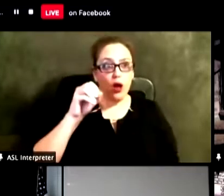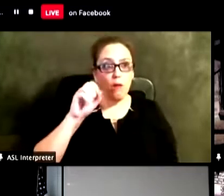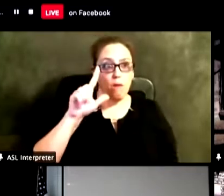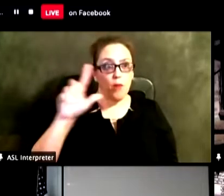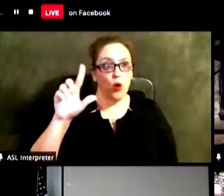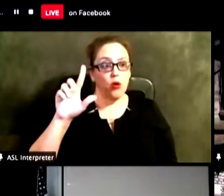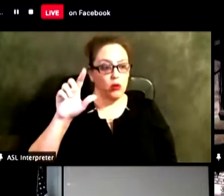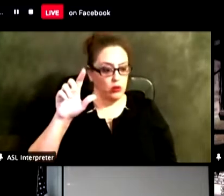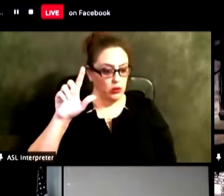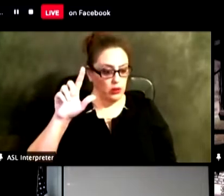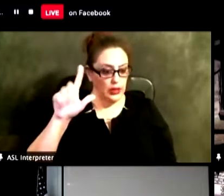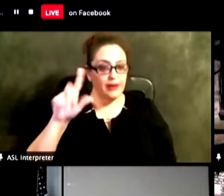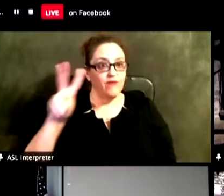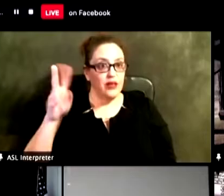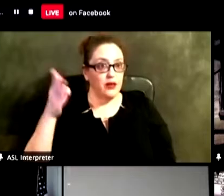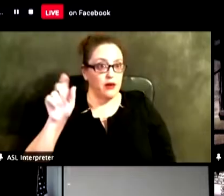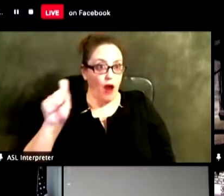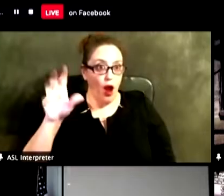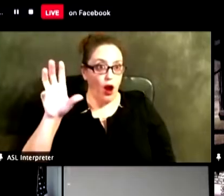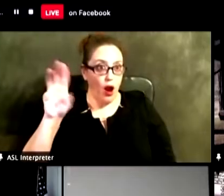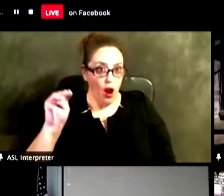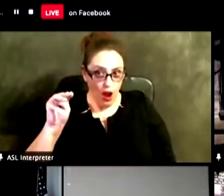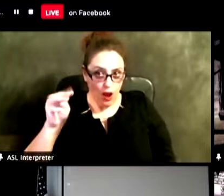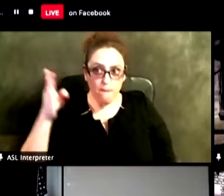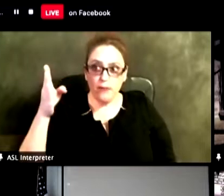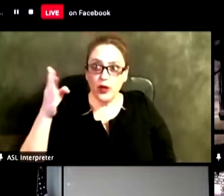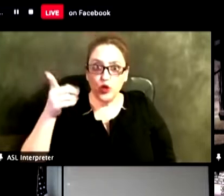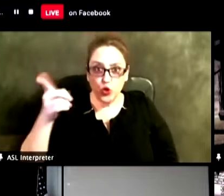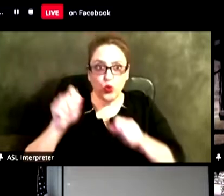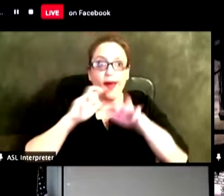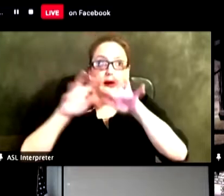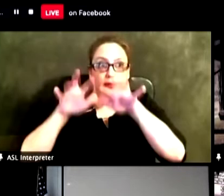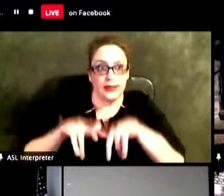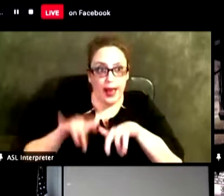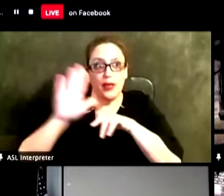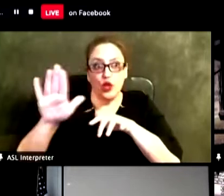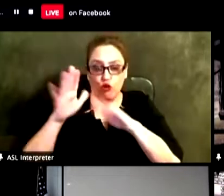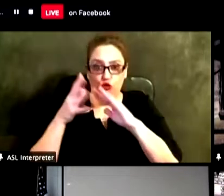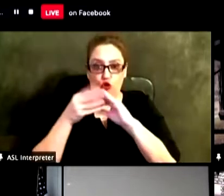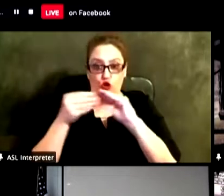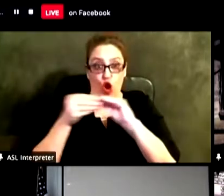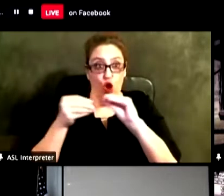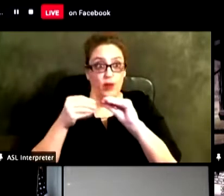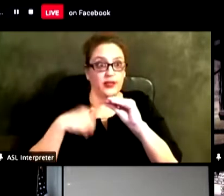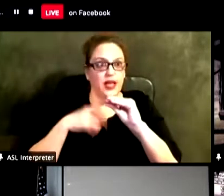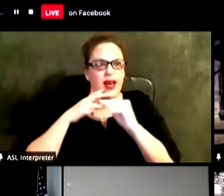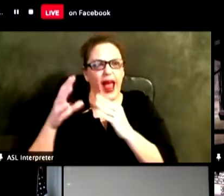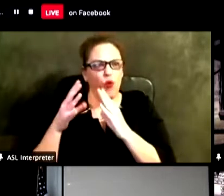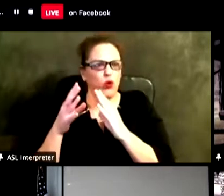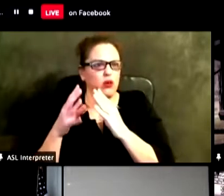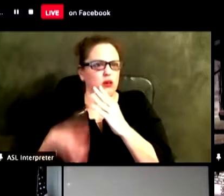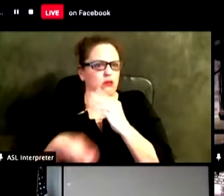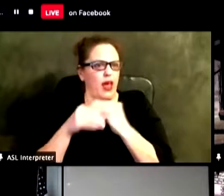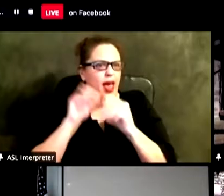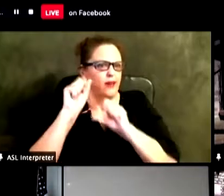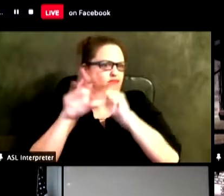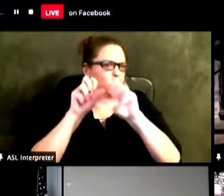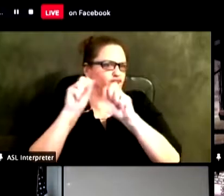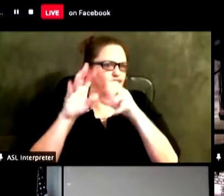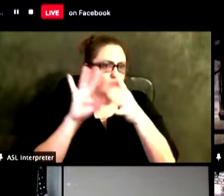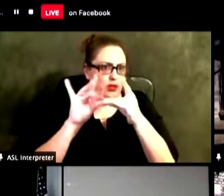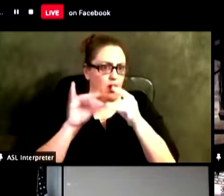pollev.com/EQUITYSLC, you will be able to type in your comments, and I'll be referencing those comments here as we go along. Well,